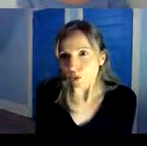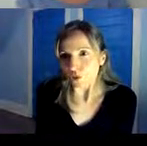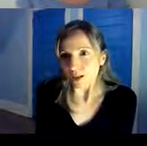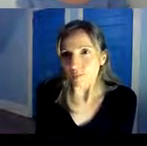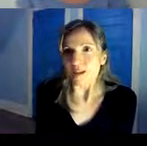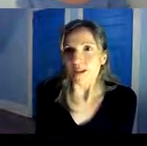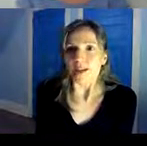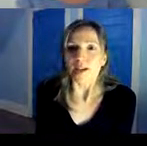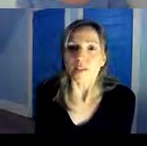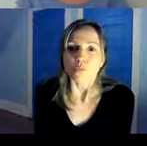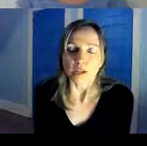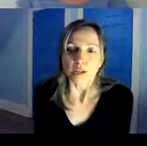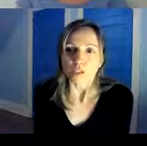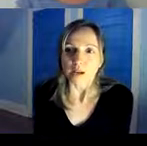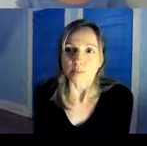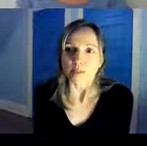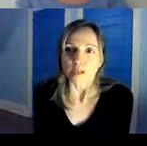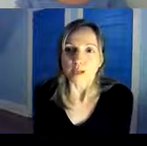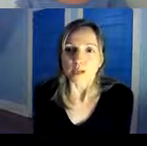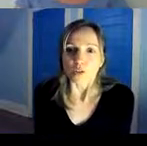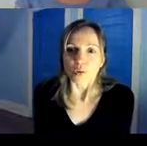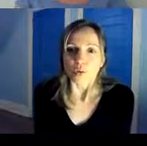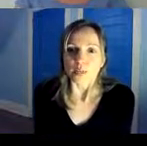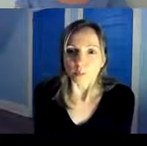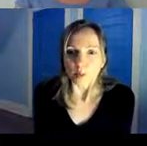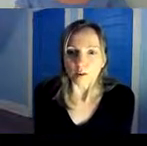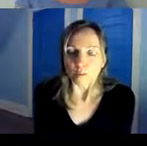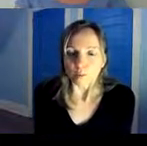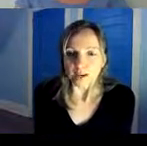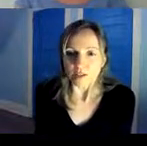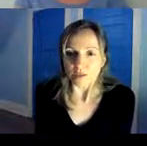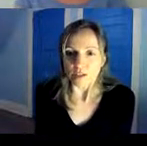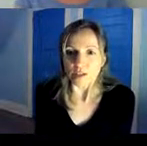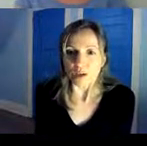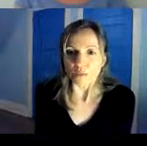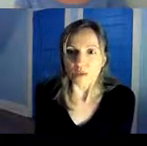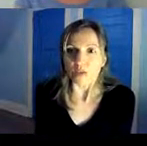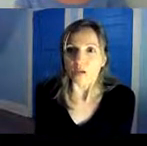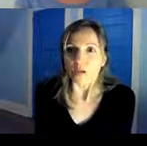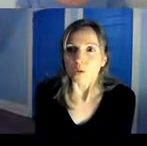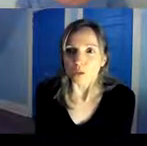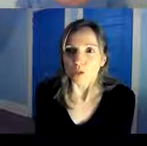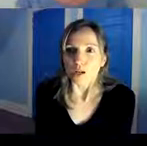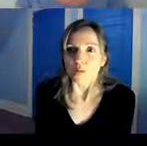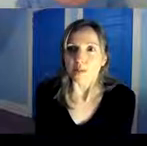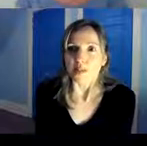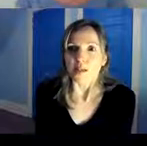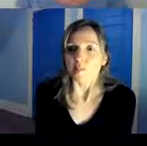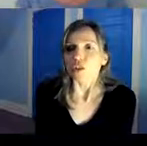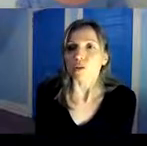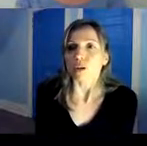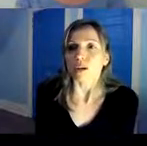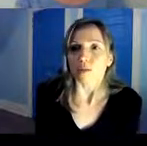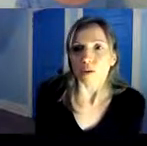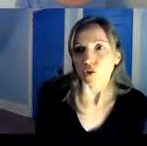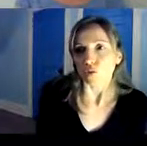at it in the wintertime. It has these reddish stems. So at the bottom right, you see goutweed in wintertime in